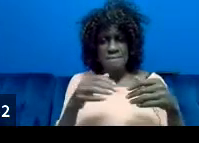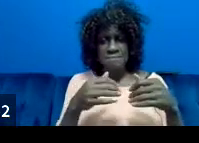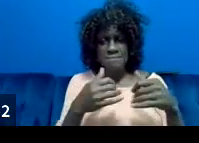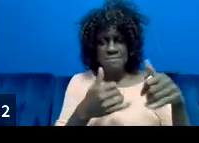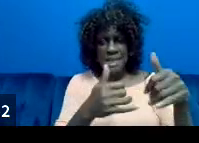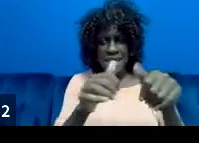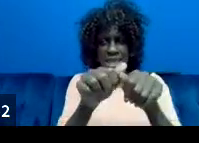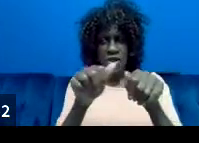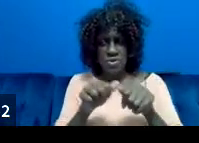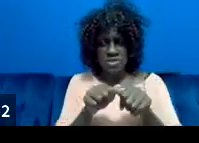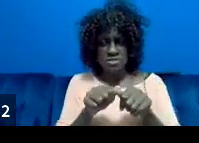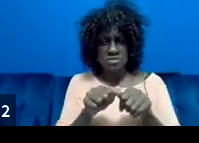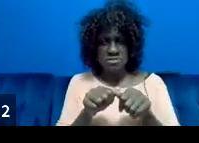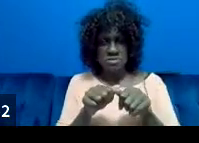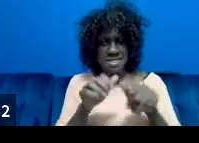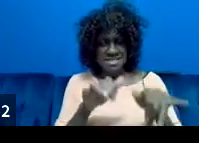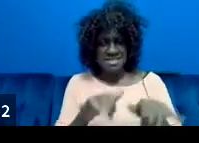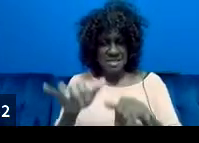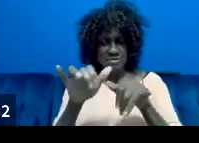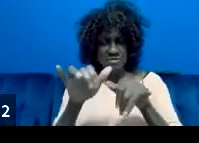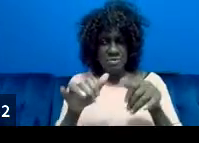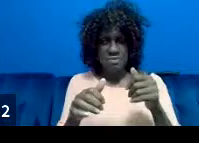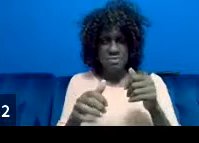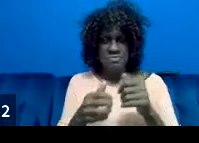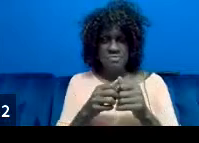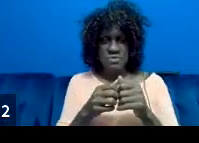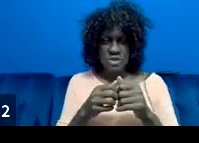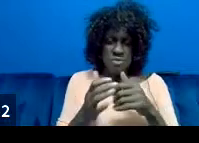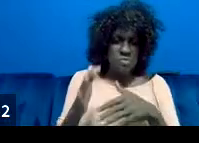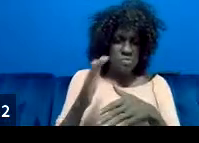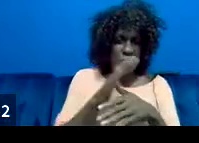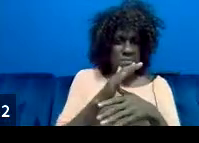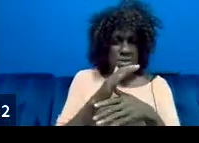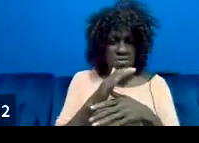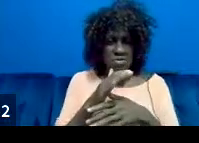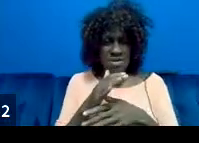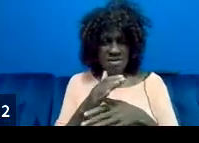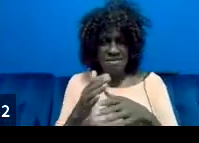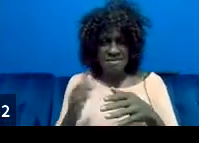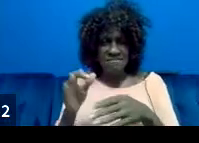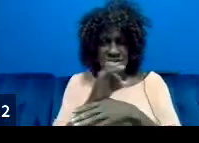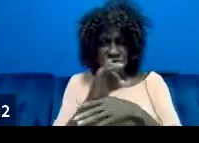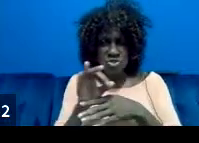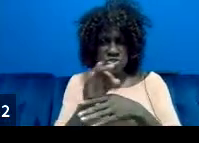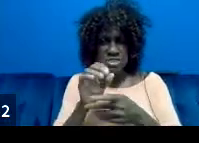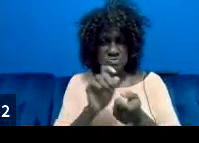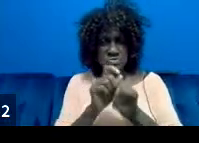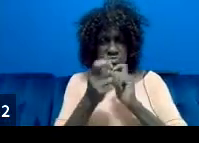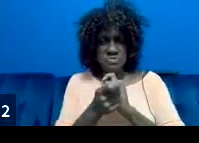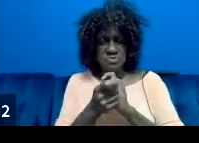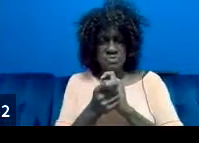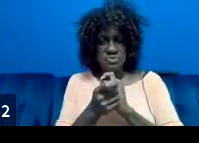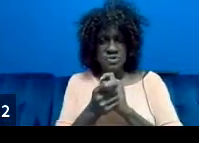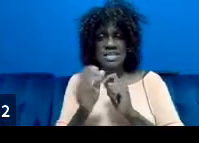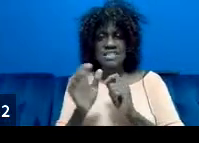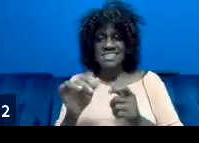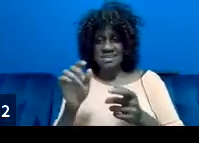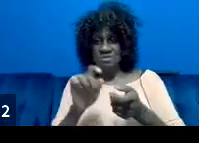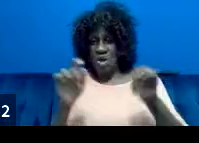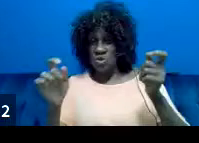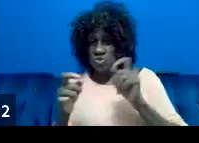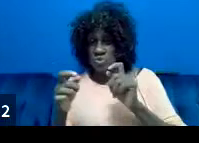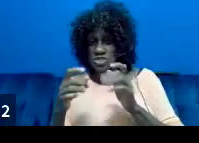requires primary function areas that are altered to put a portion of that alteration